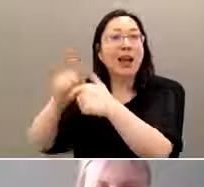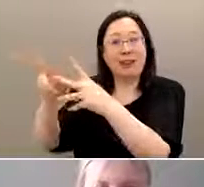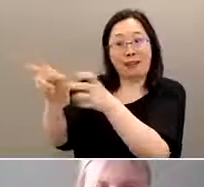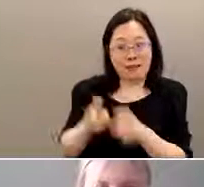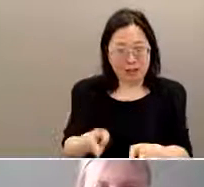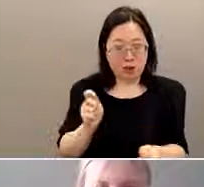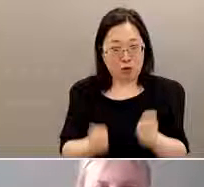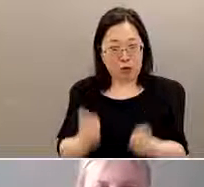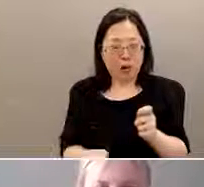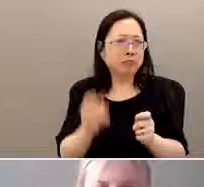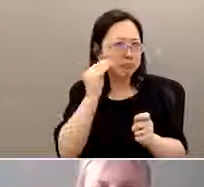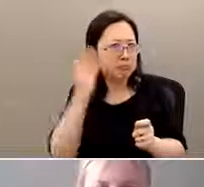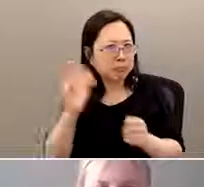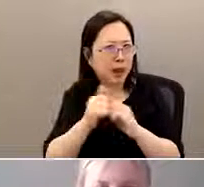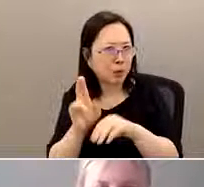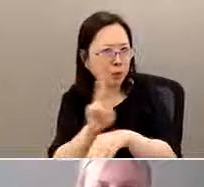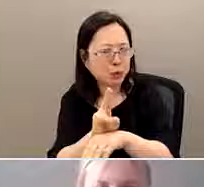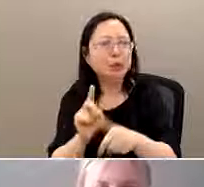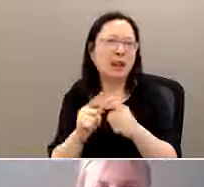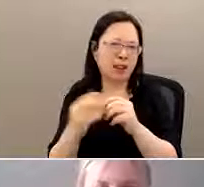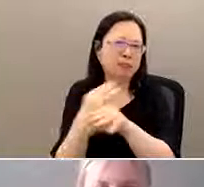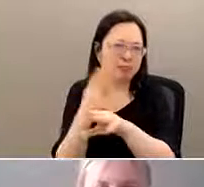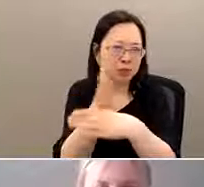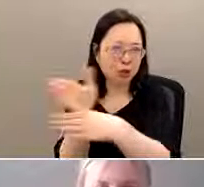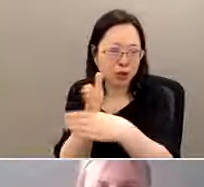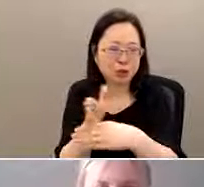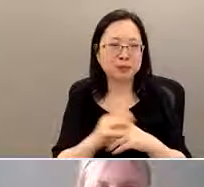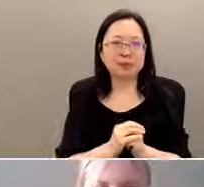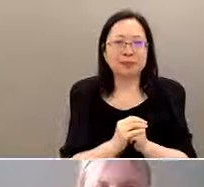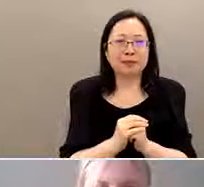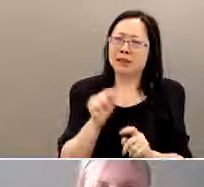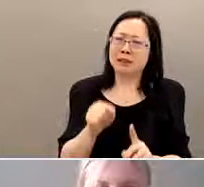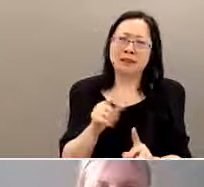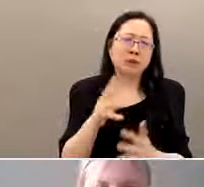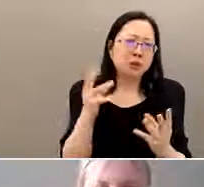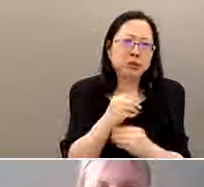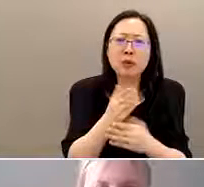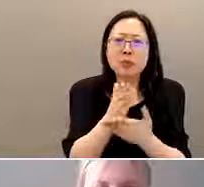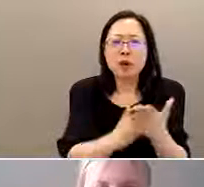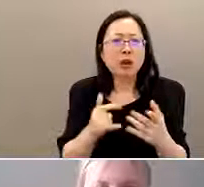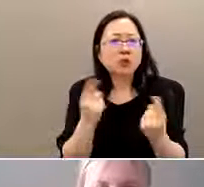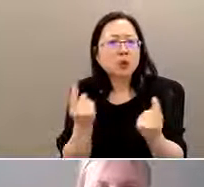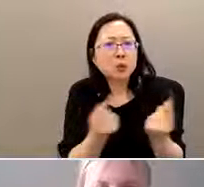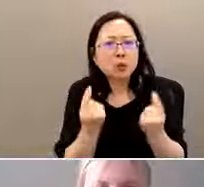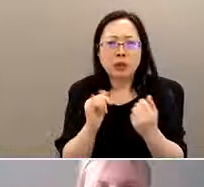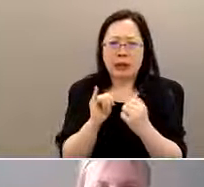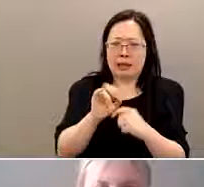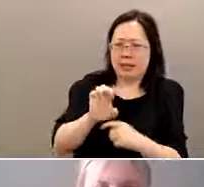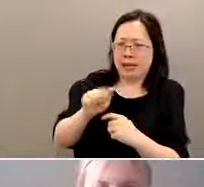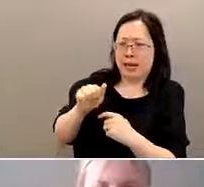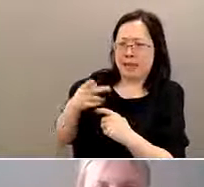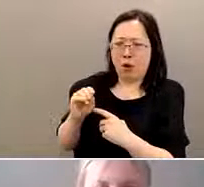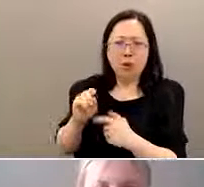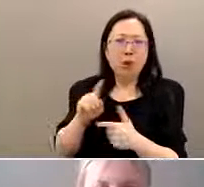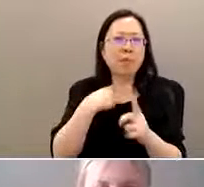we can also share it. This is one of the absolute beauties of Elder Abuse Prevention Ontario and the